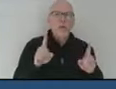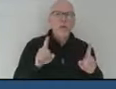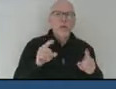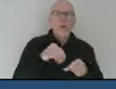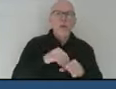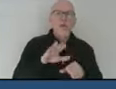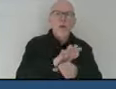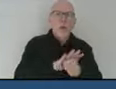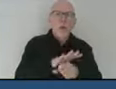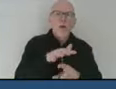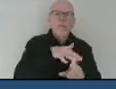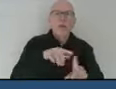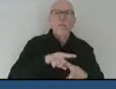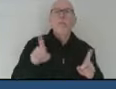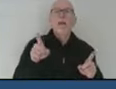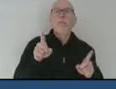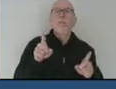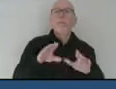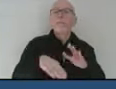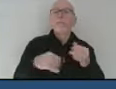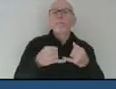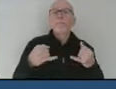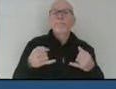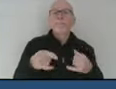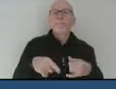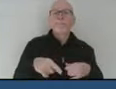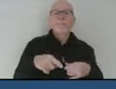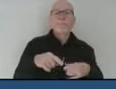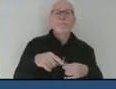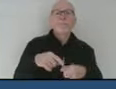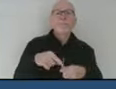local environment. But the bottom line is this takes